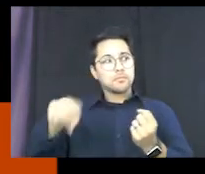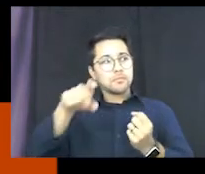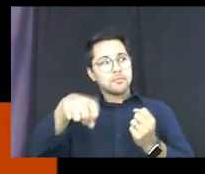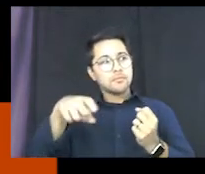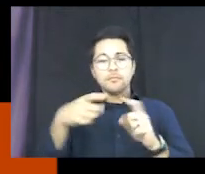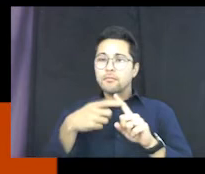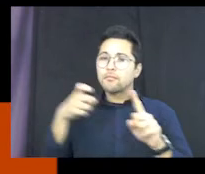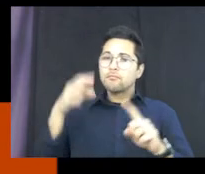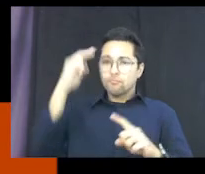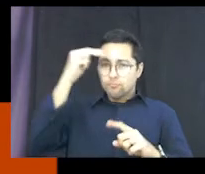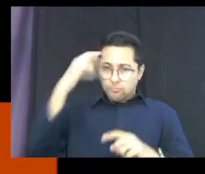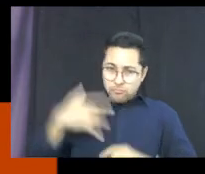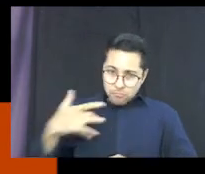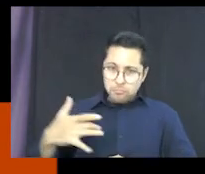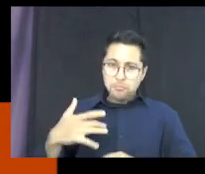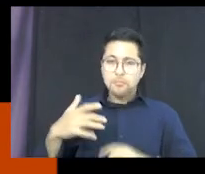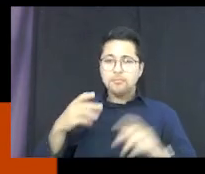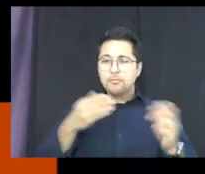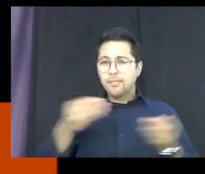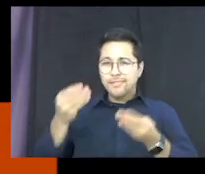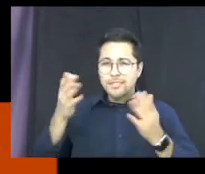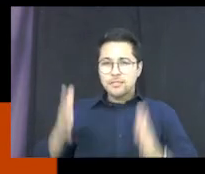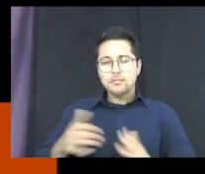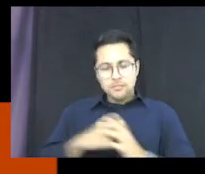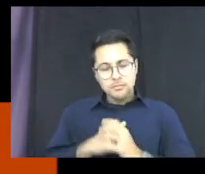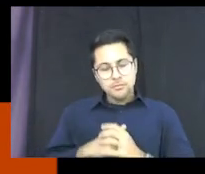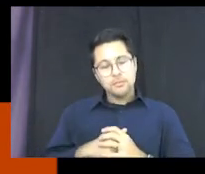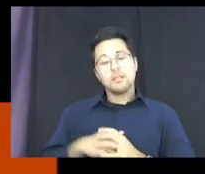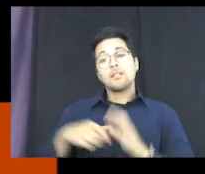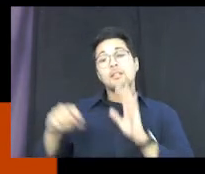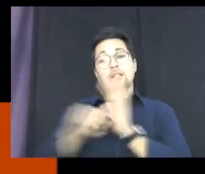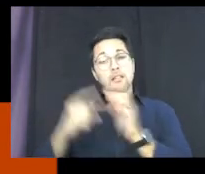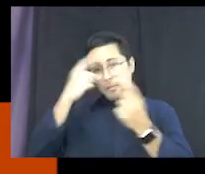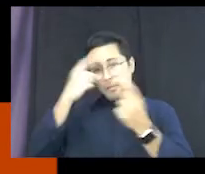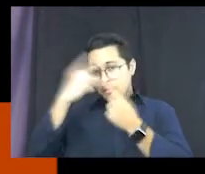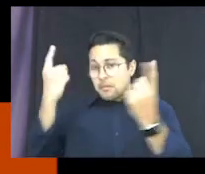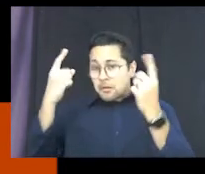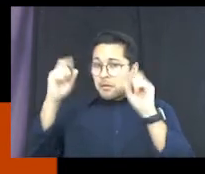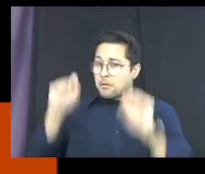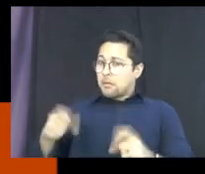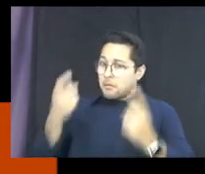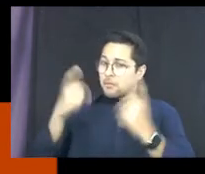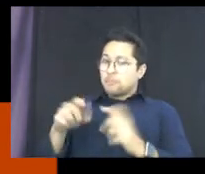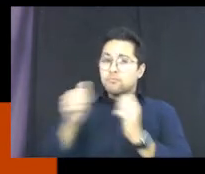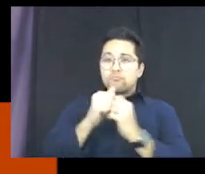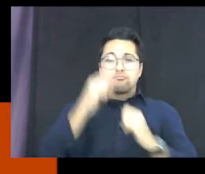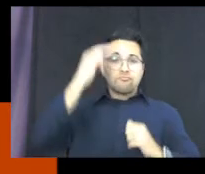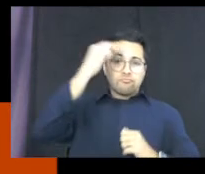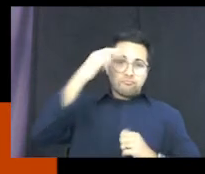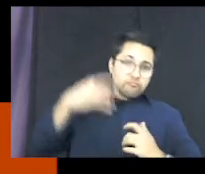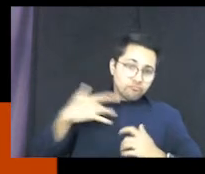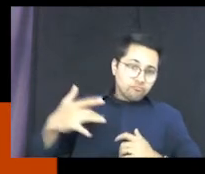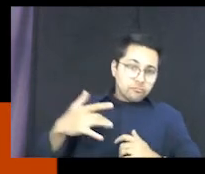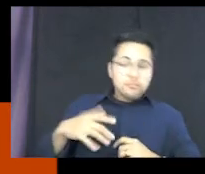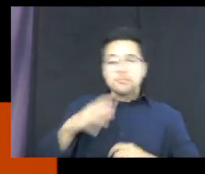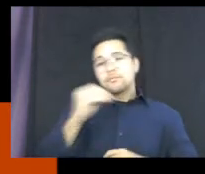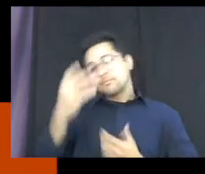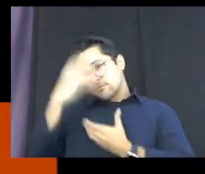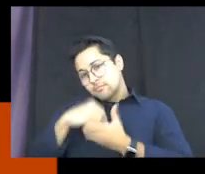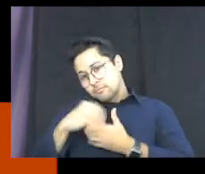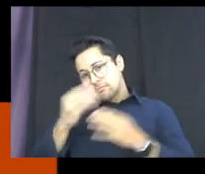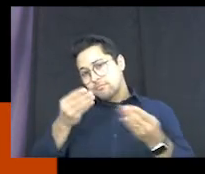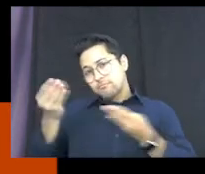from a neurotypical facilitator. Con, disagreements can occur between the neurotypical and